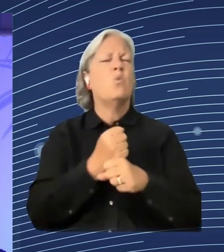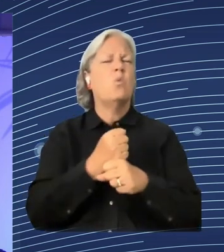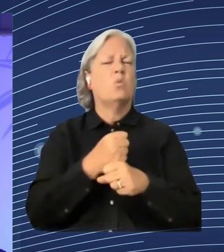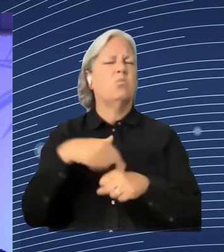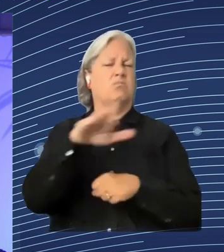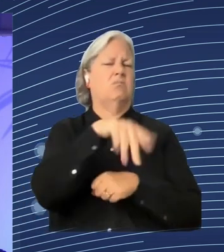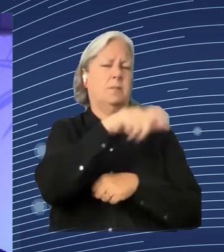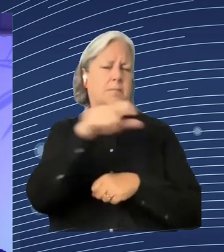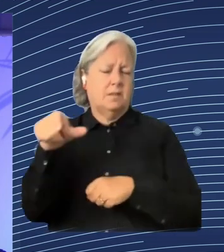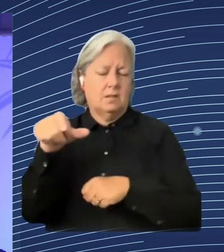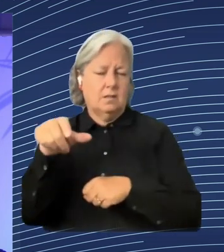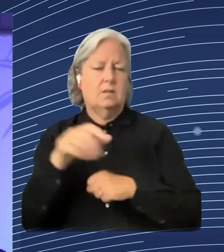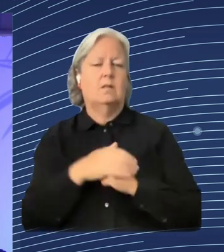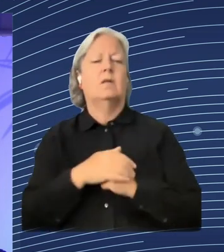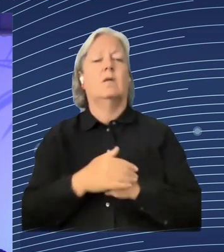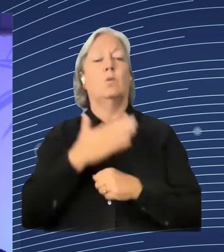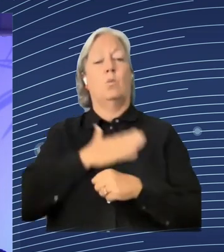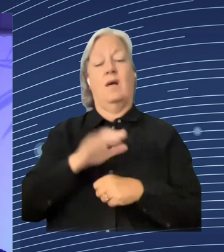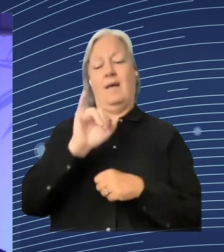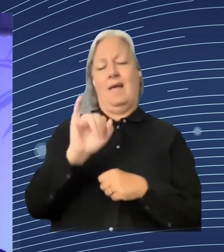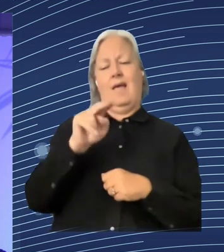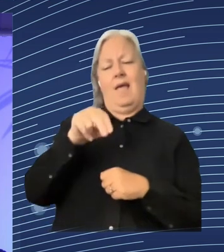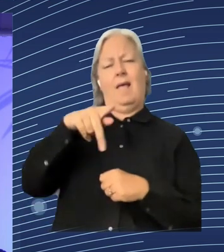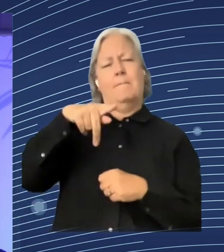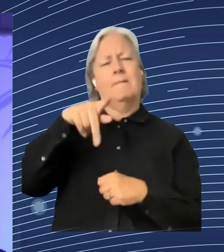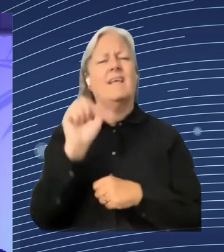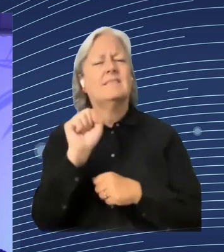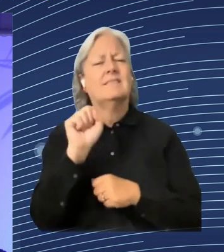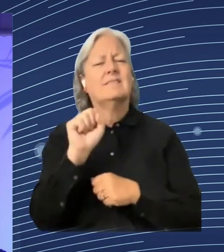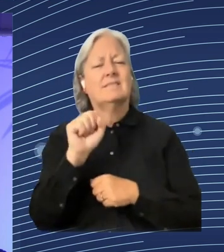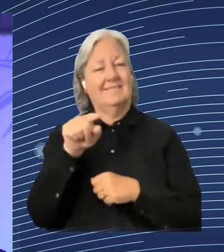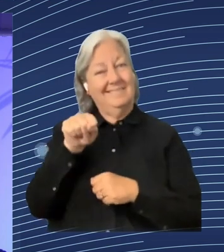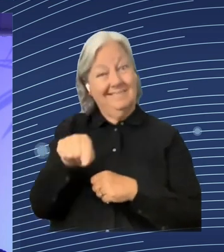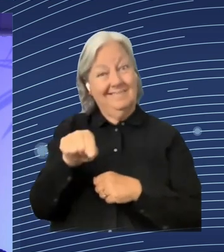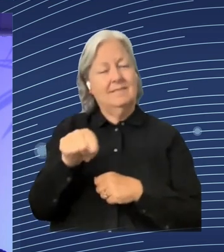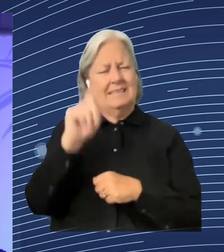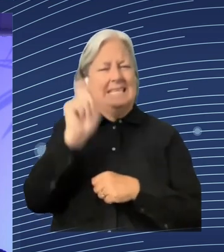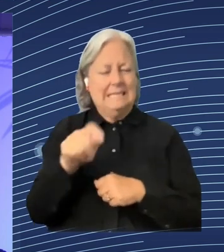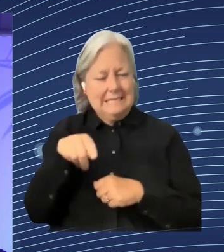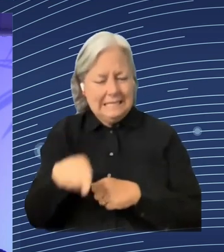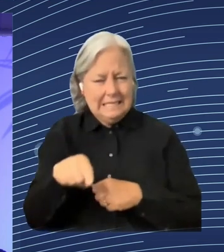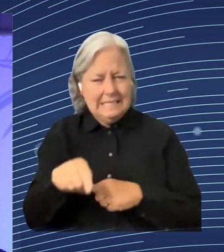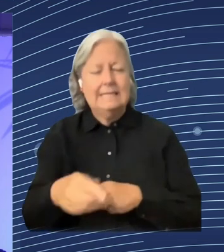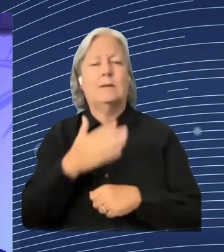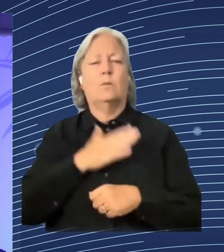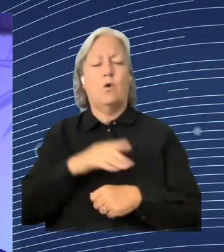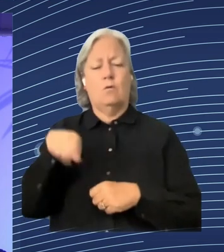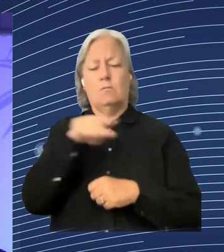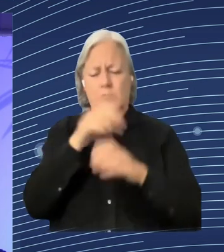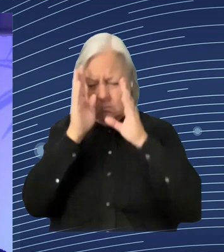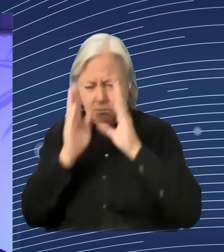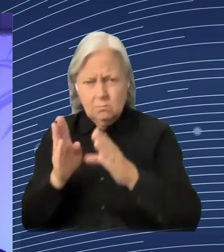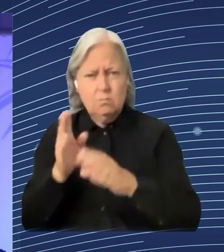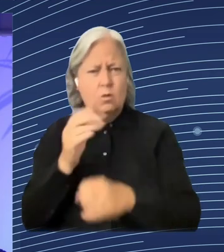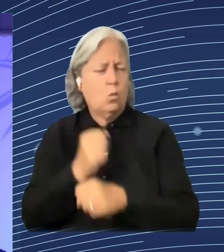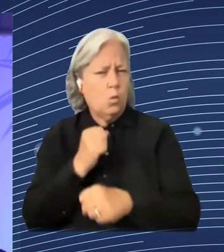allowing IMPS to concentrate people to work on really, in the case